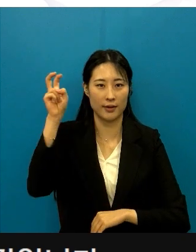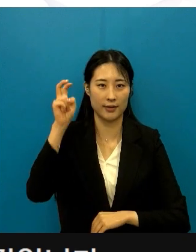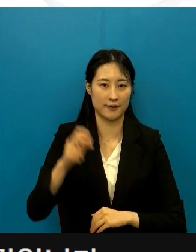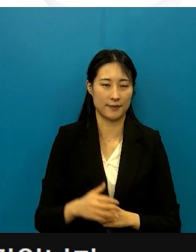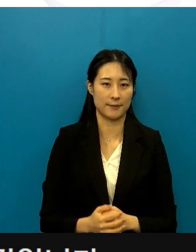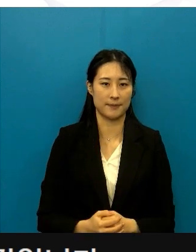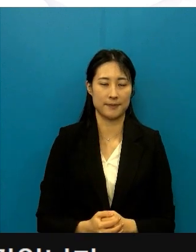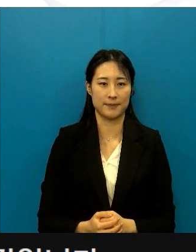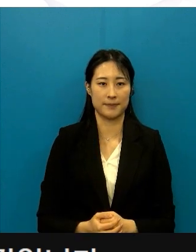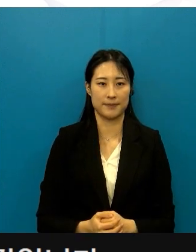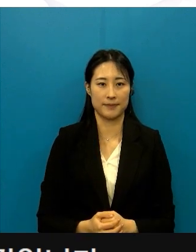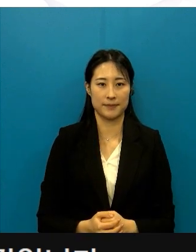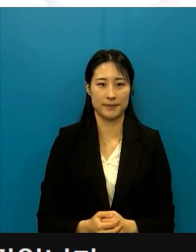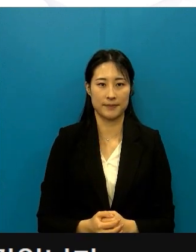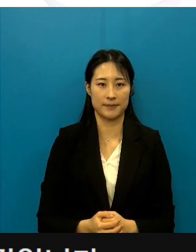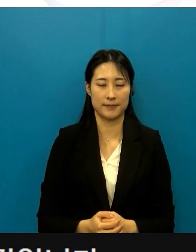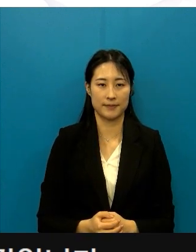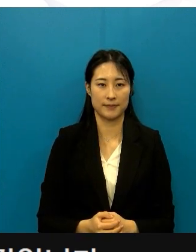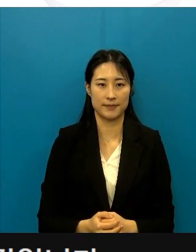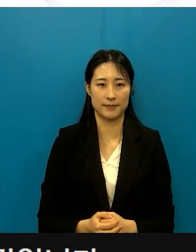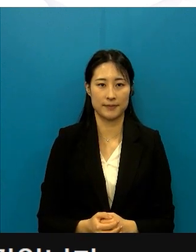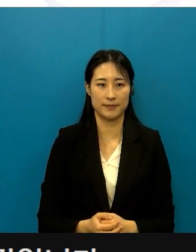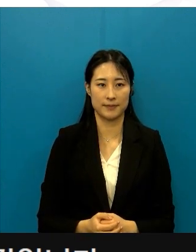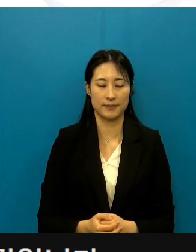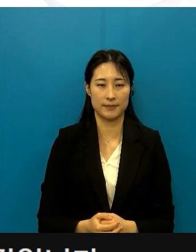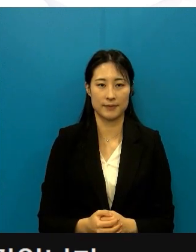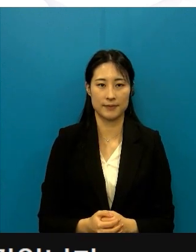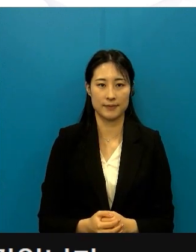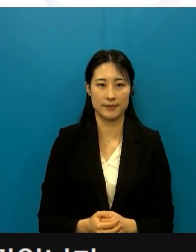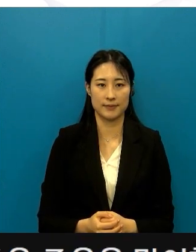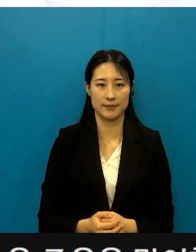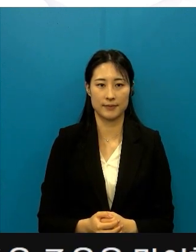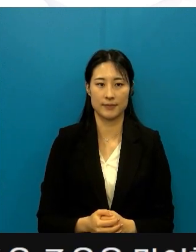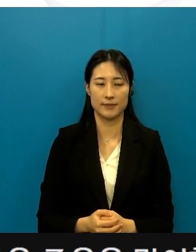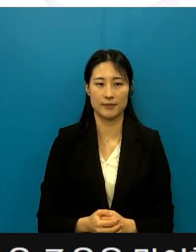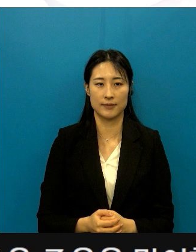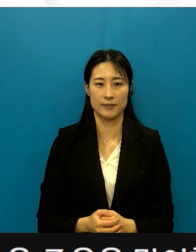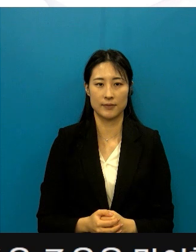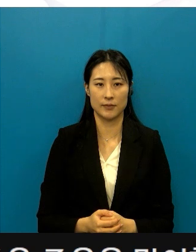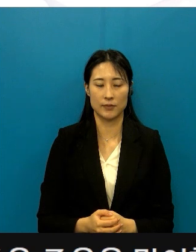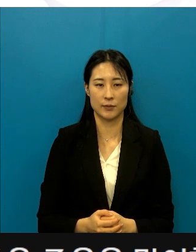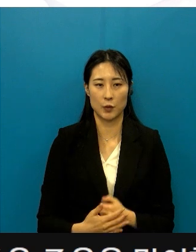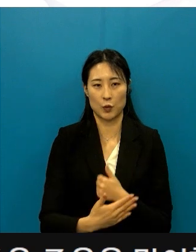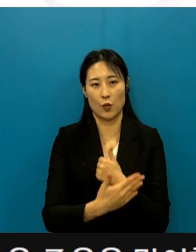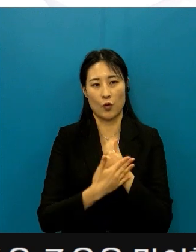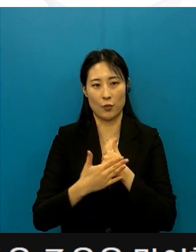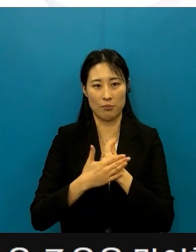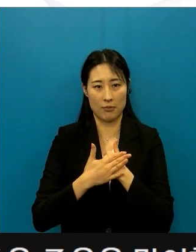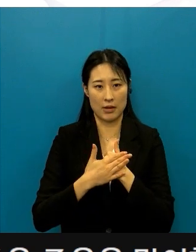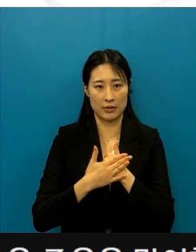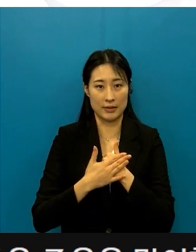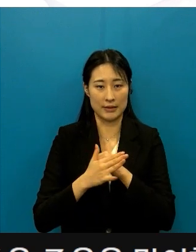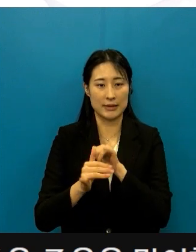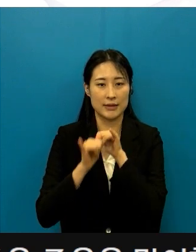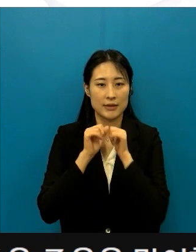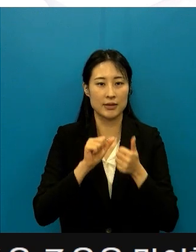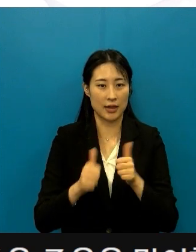The fear of those opposed assisted dying should be rigorously addressed by